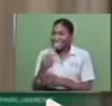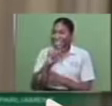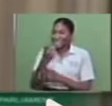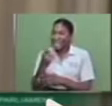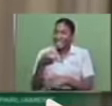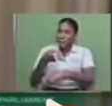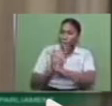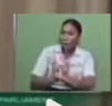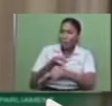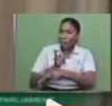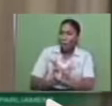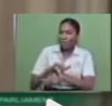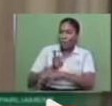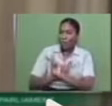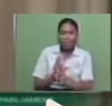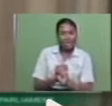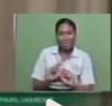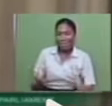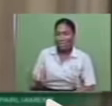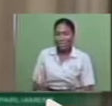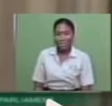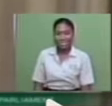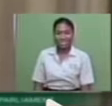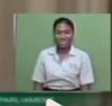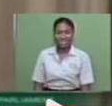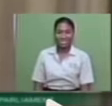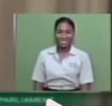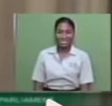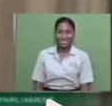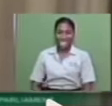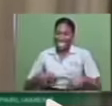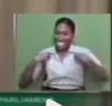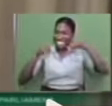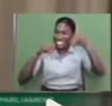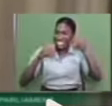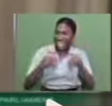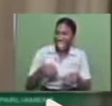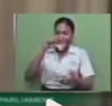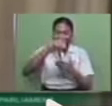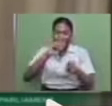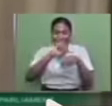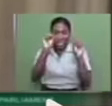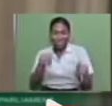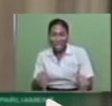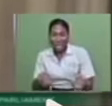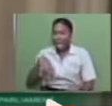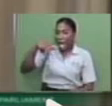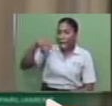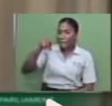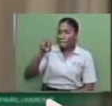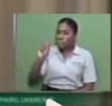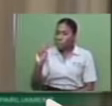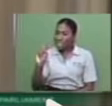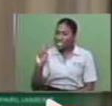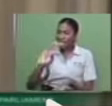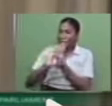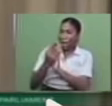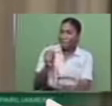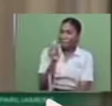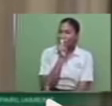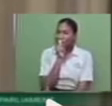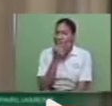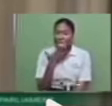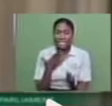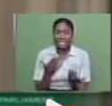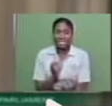Borrow. Engage in fire sales, sell out NP, privatize the port, sell out other assets in your COVID roadmap.